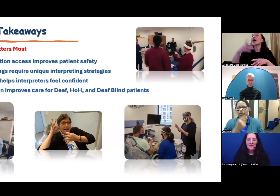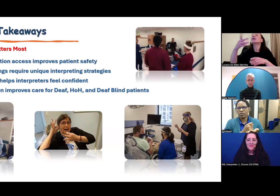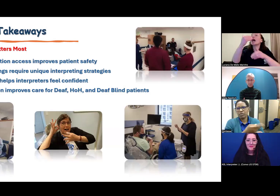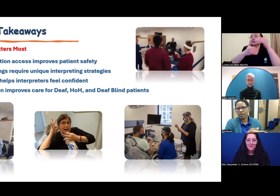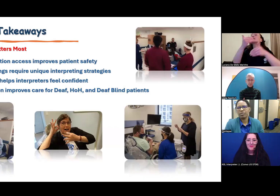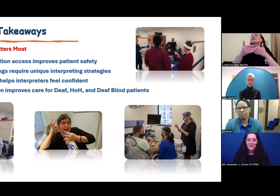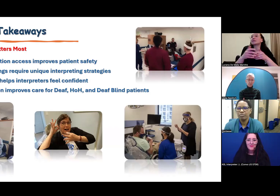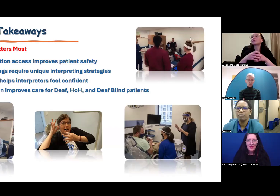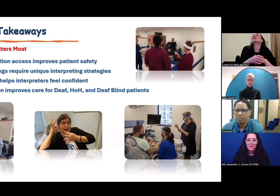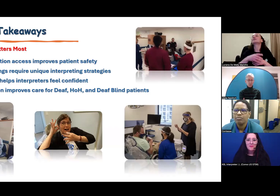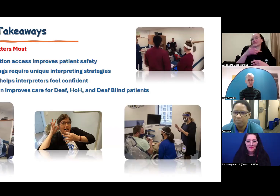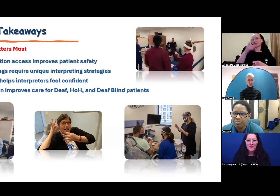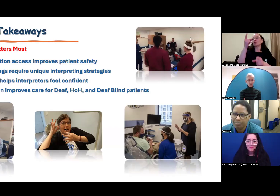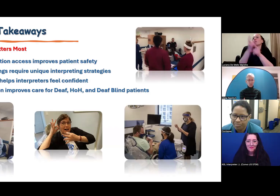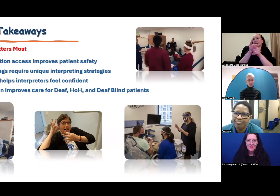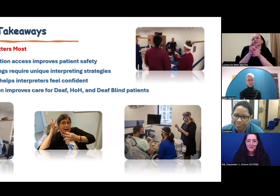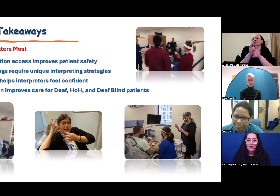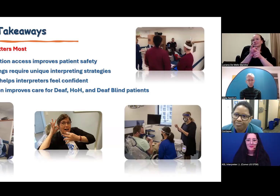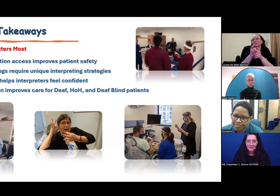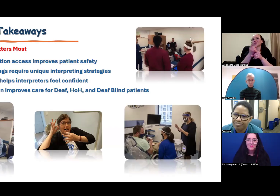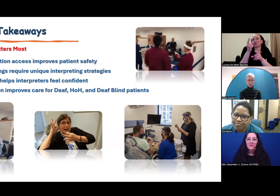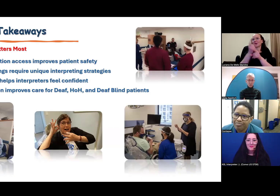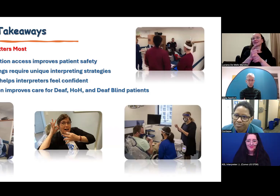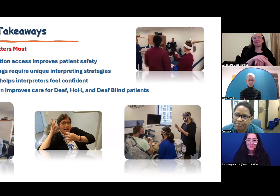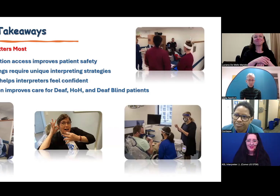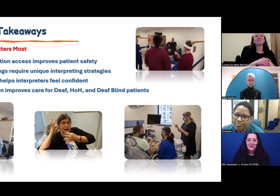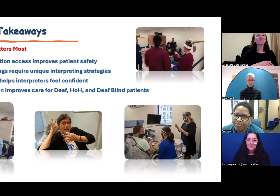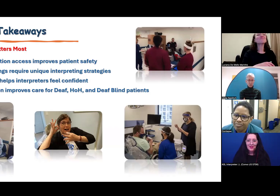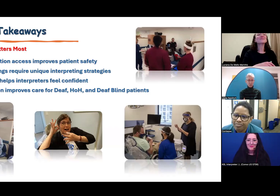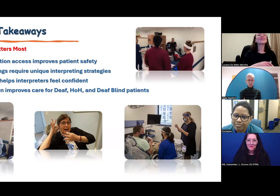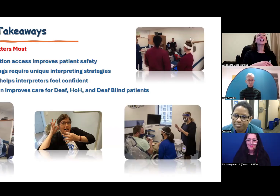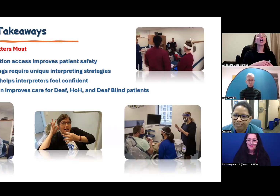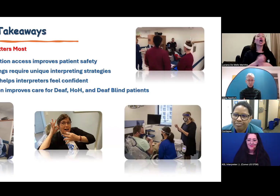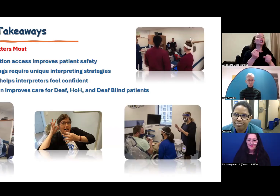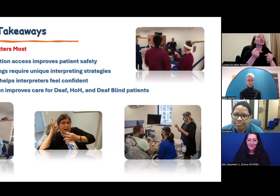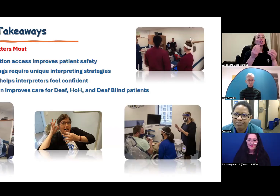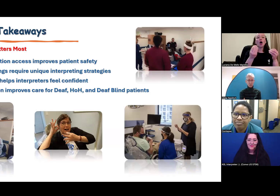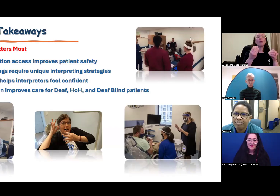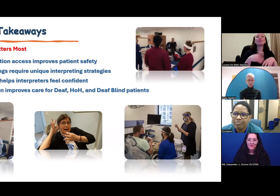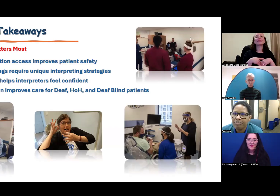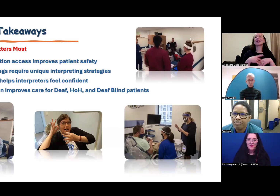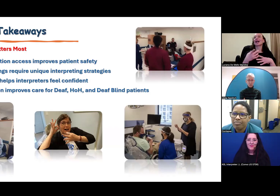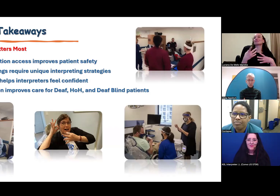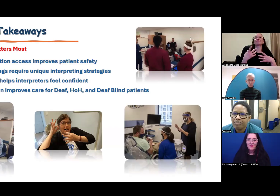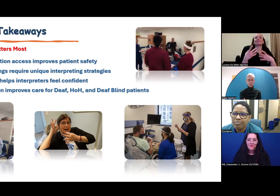Mm-hmm. Yep. Right. Yes. Right.